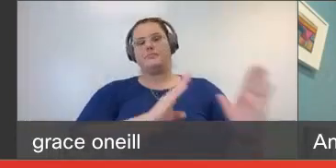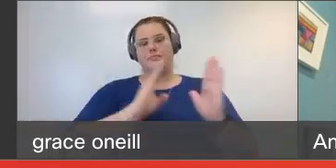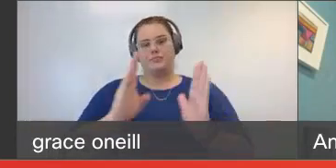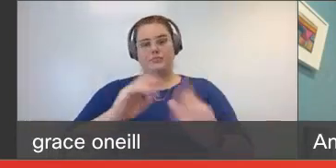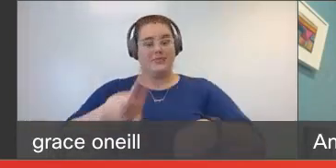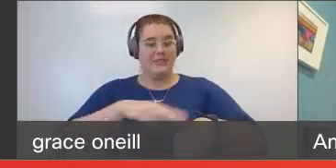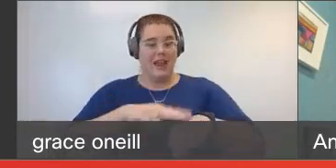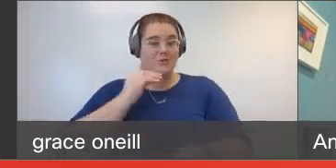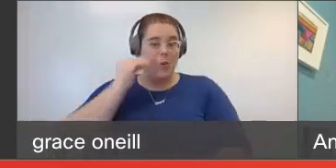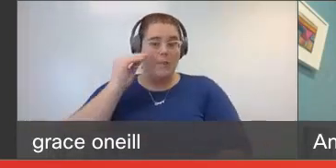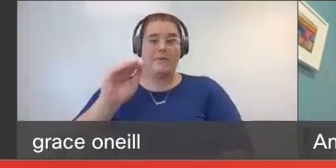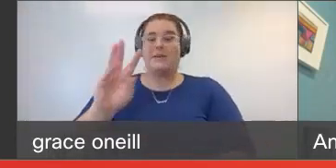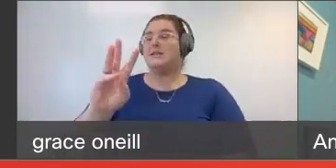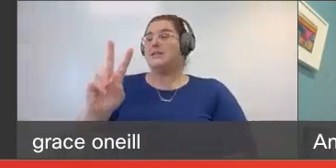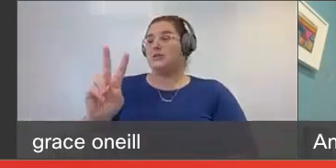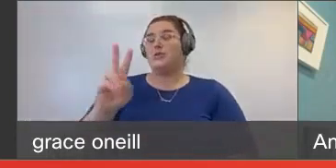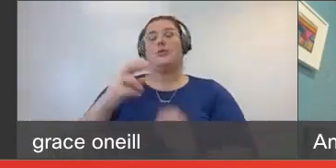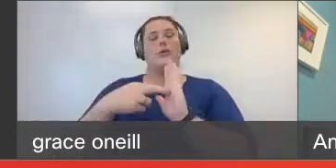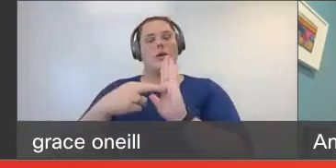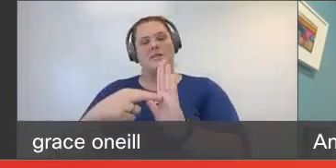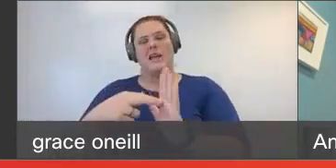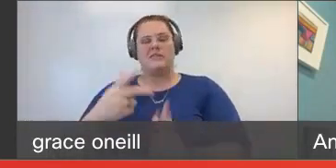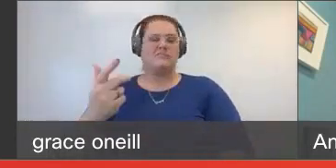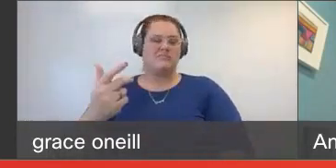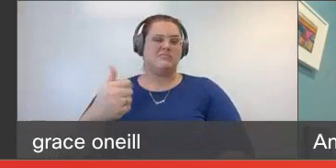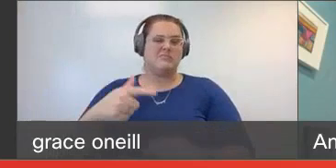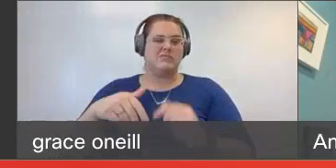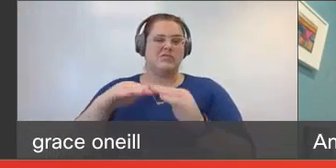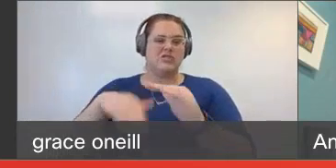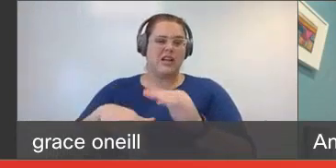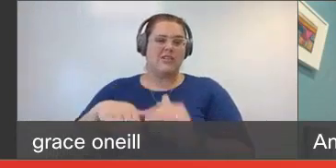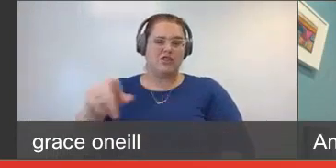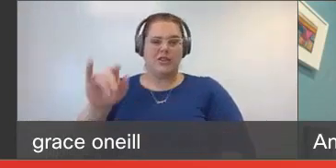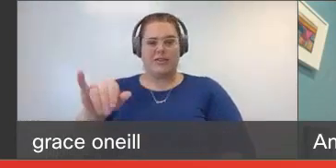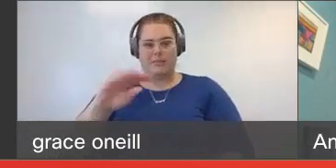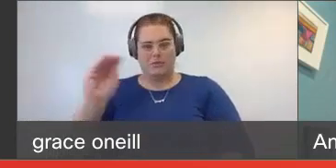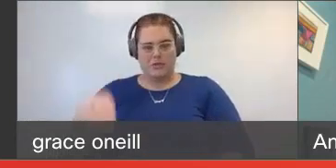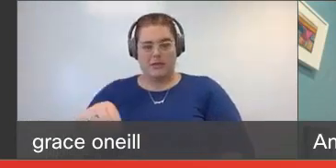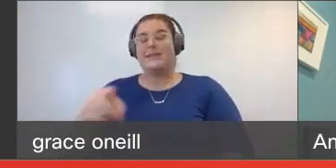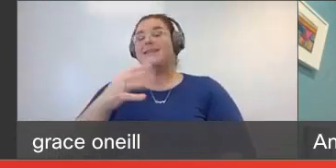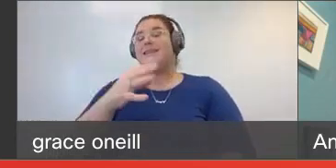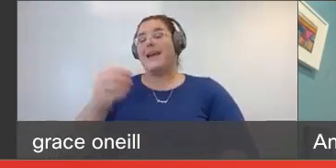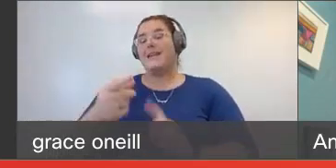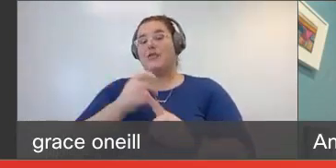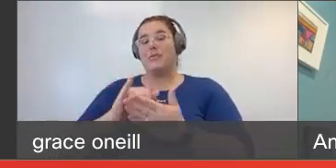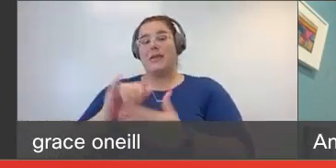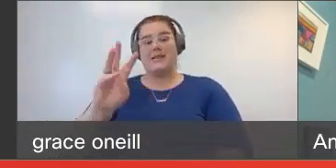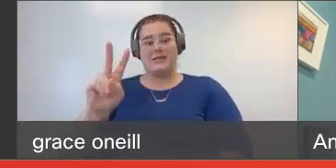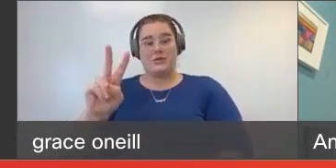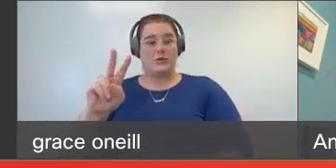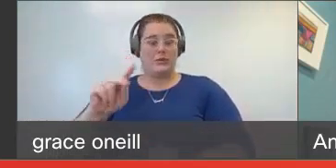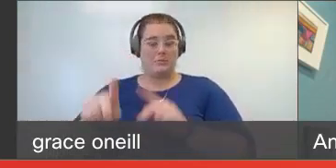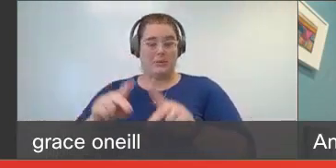under 7% of people in natural homes who have contracted COVID. Of those 62 people, we have had 5